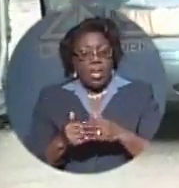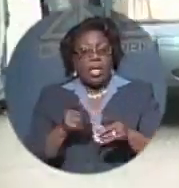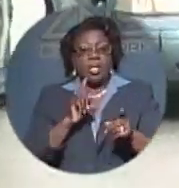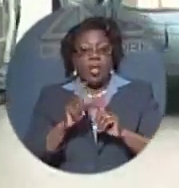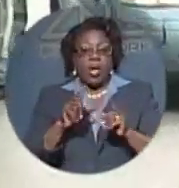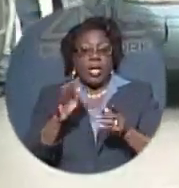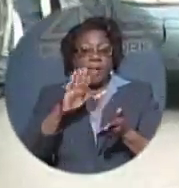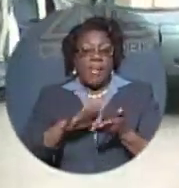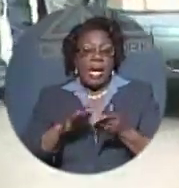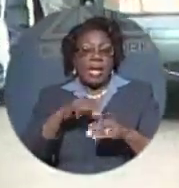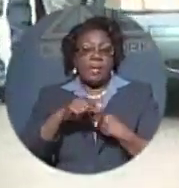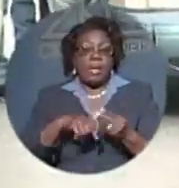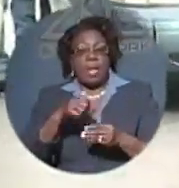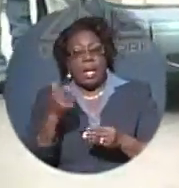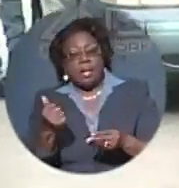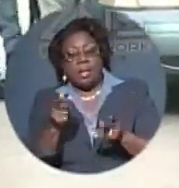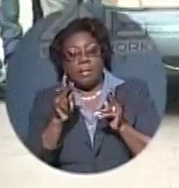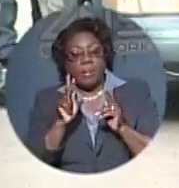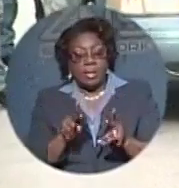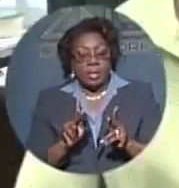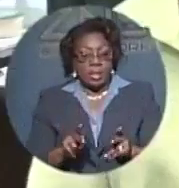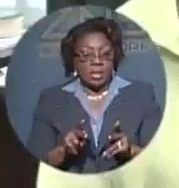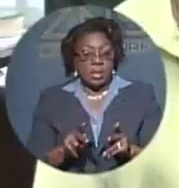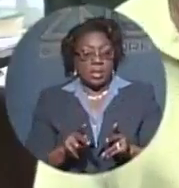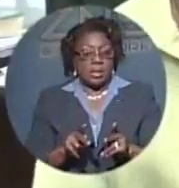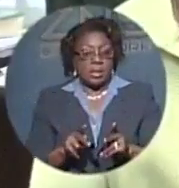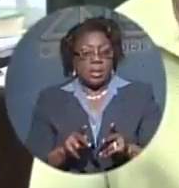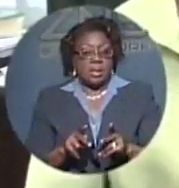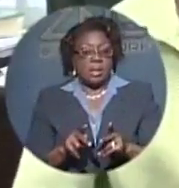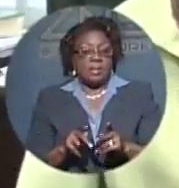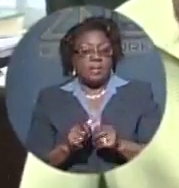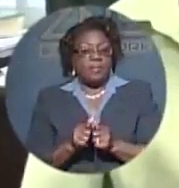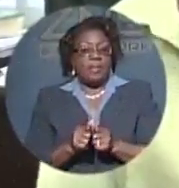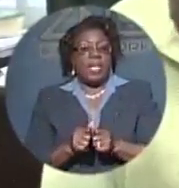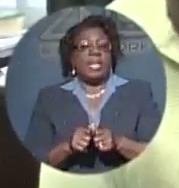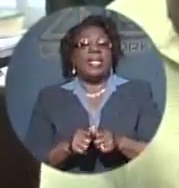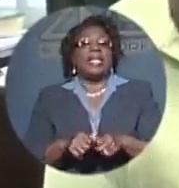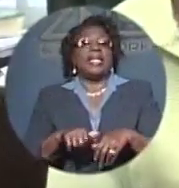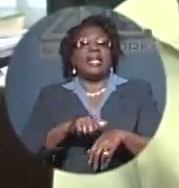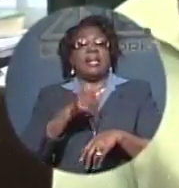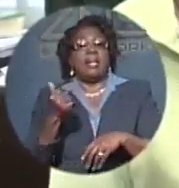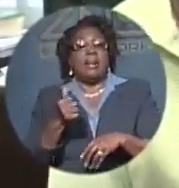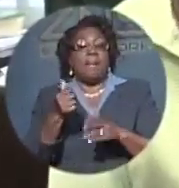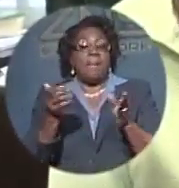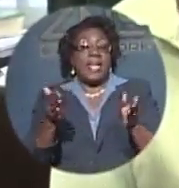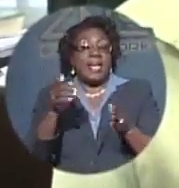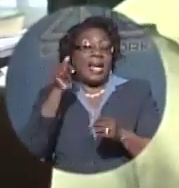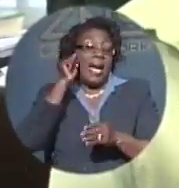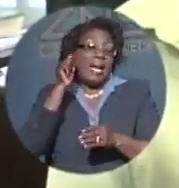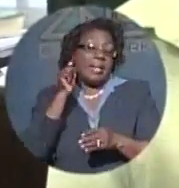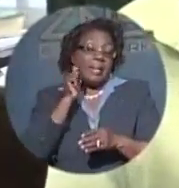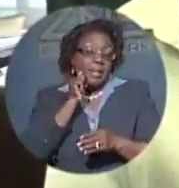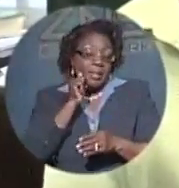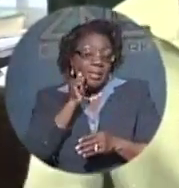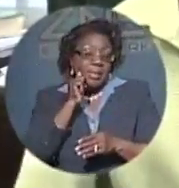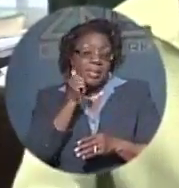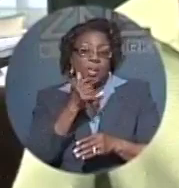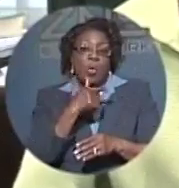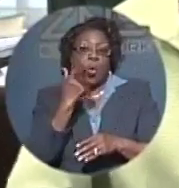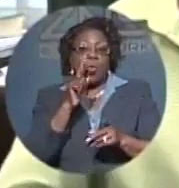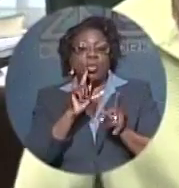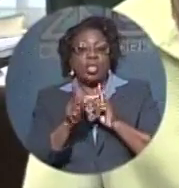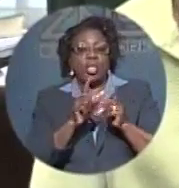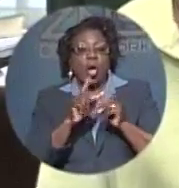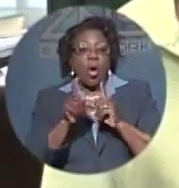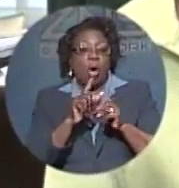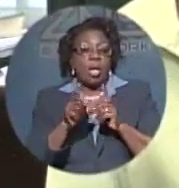other persons. And they actually can get an audience of big grown adults who are supposed to be sensible to be standing